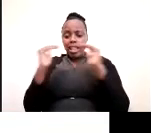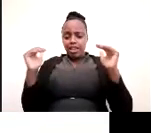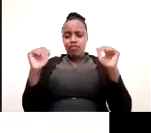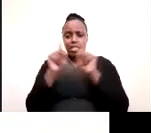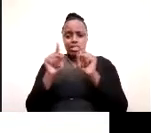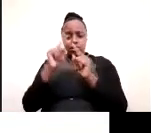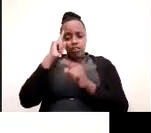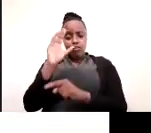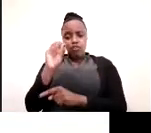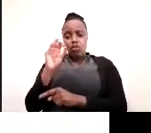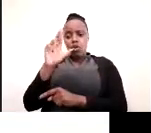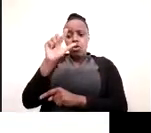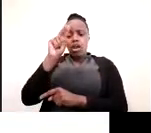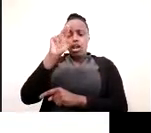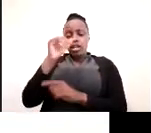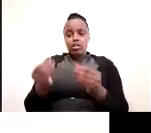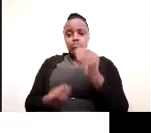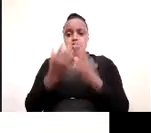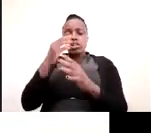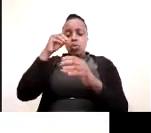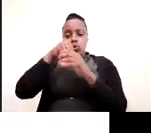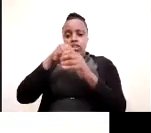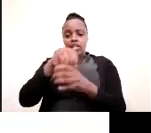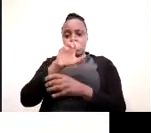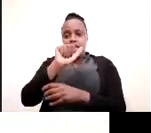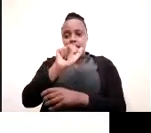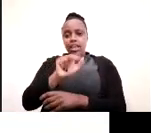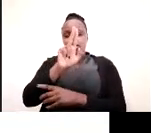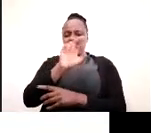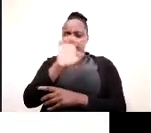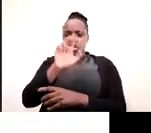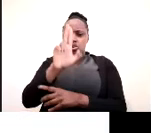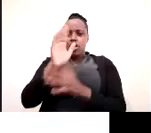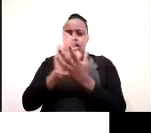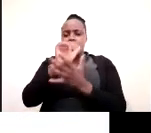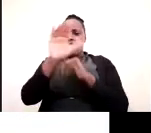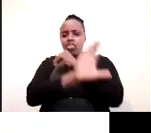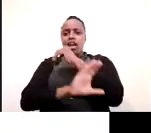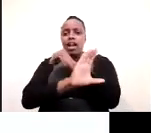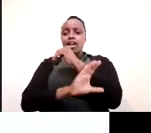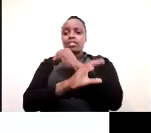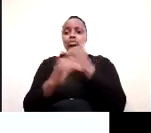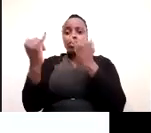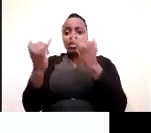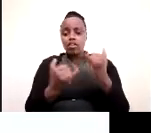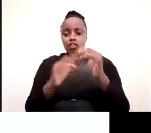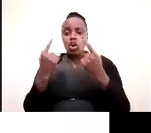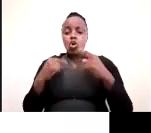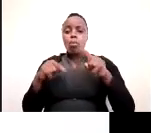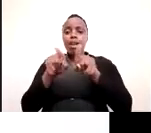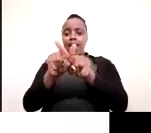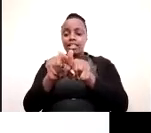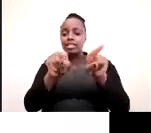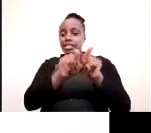organic producers within the EU and vis-a-vis third countries with the introduction of the compliance, as I will